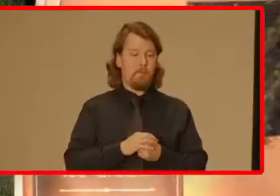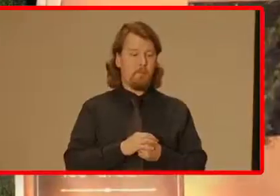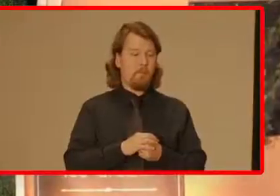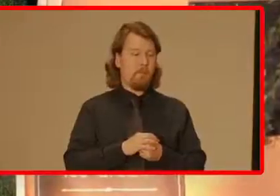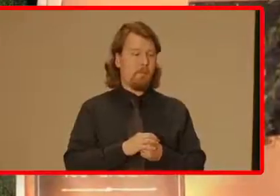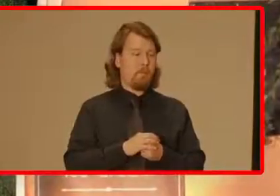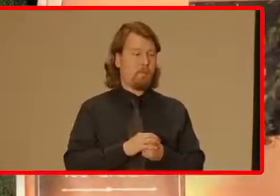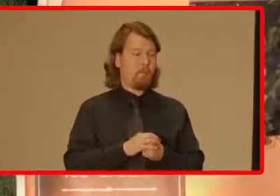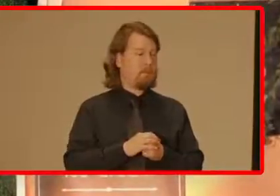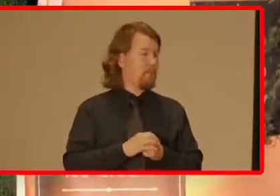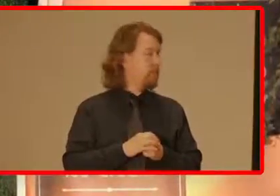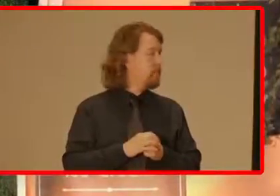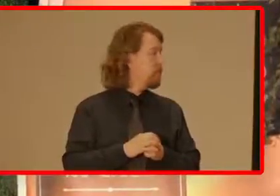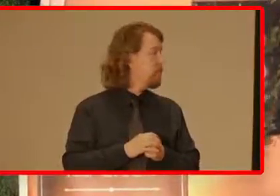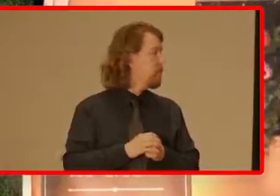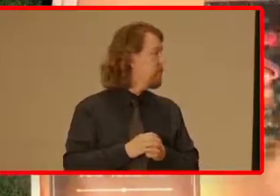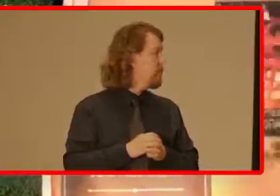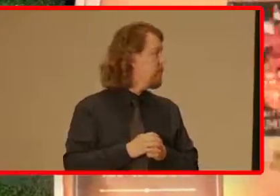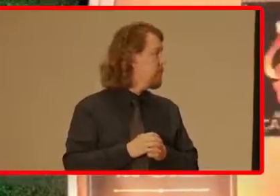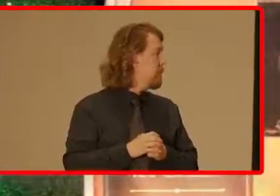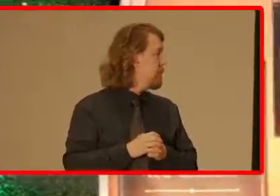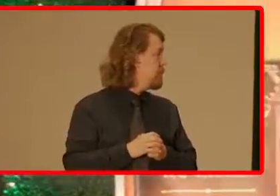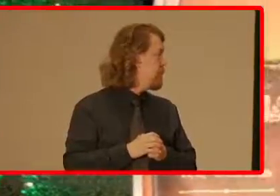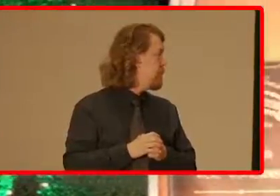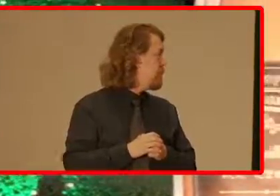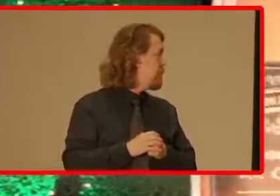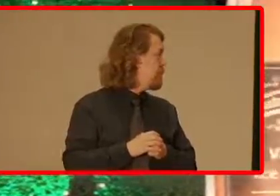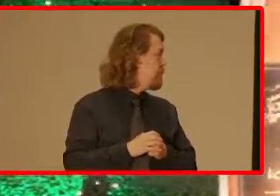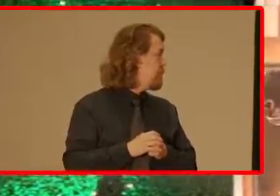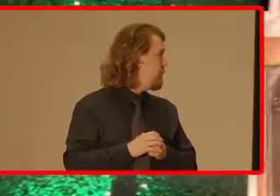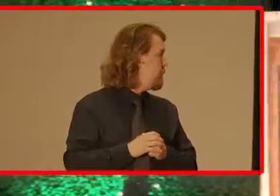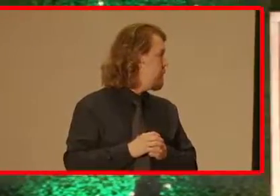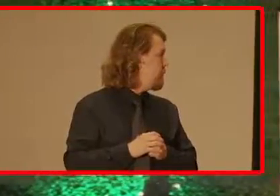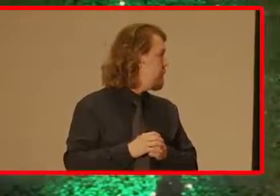Aaron, can you take that way like they usually do?